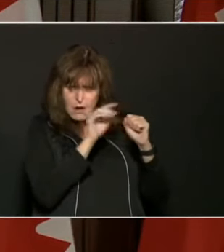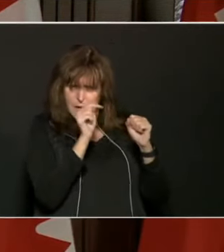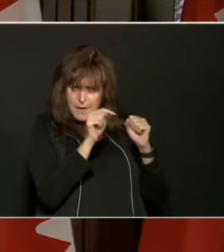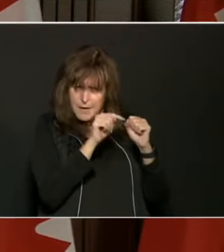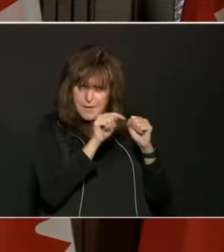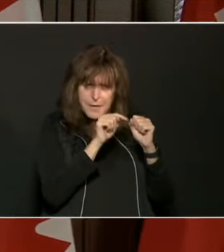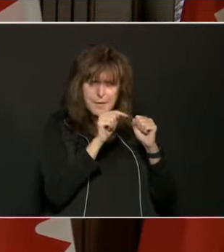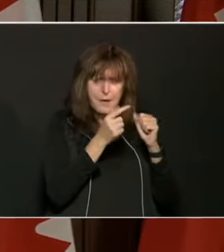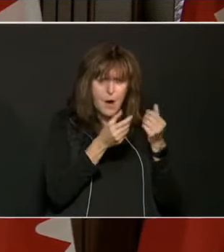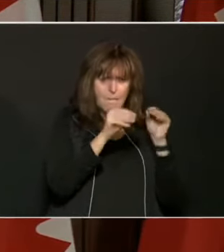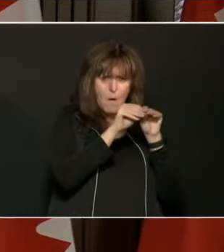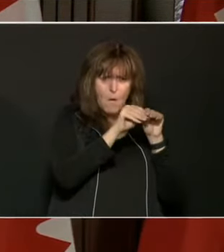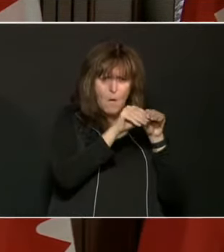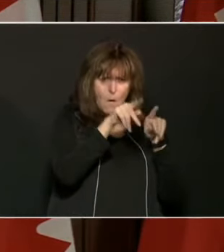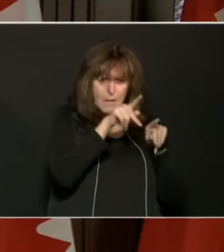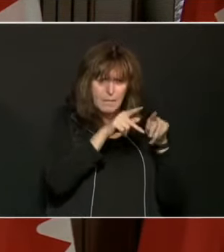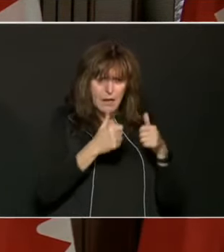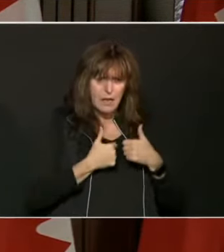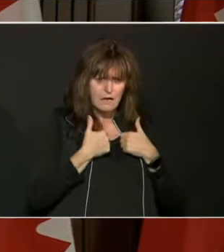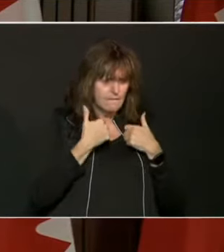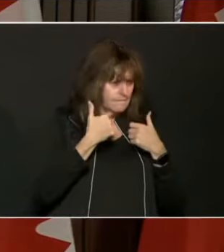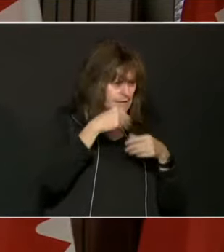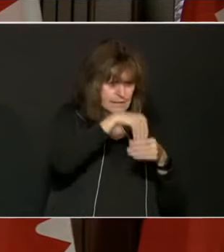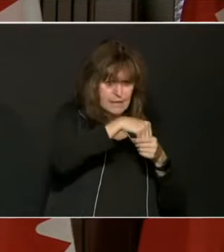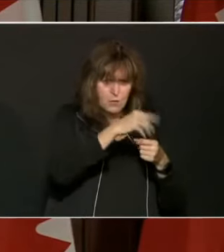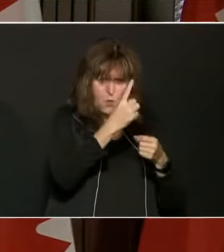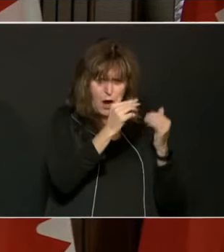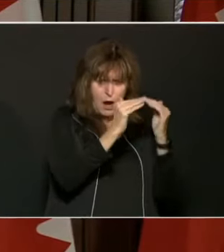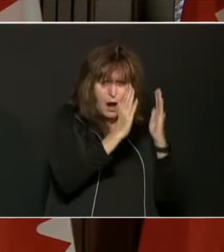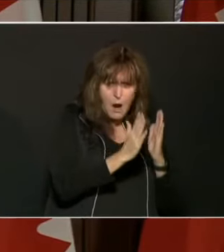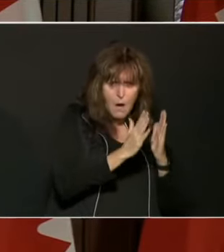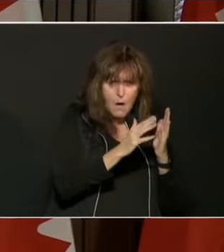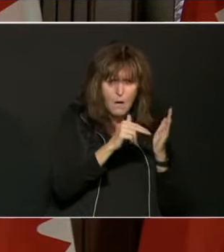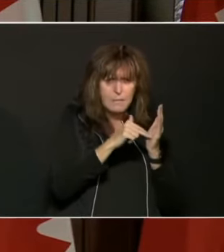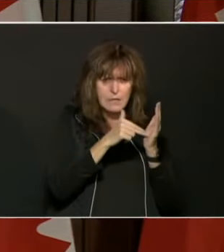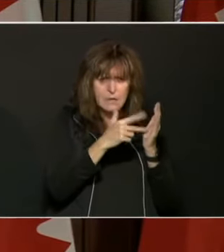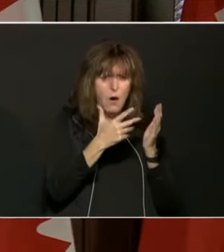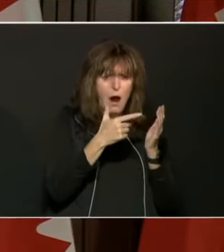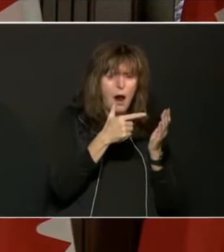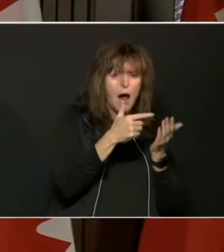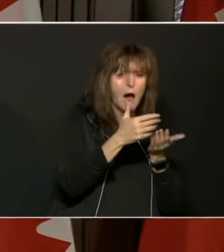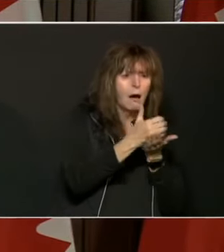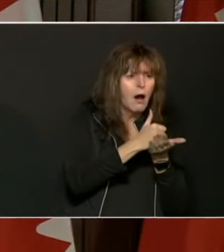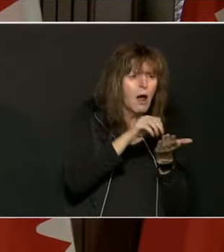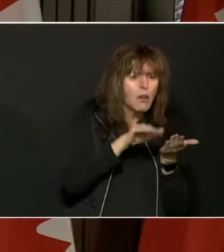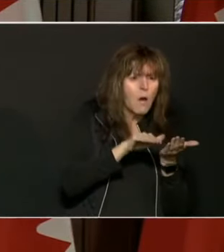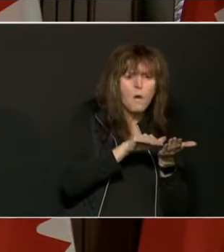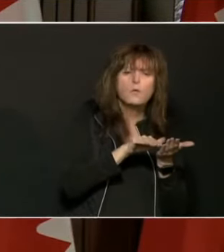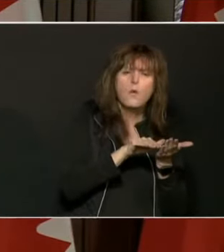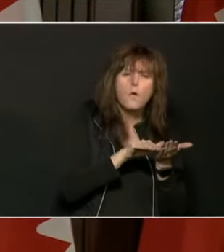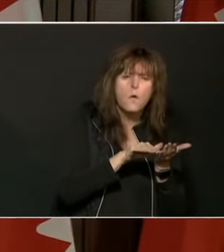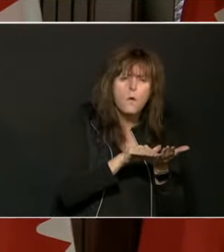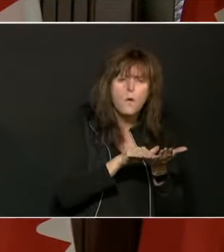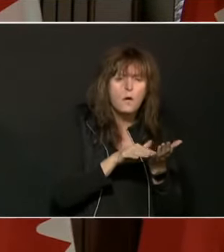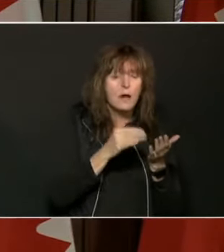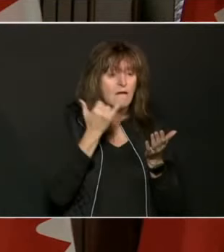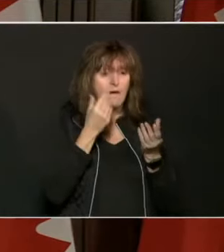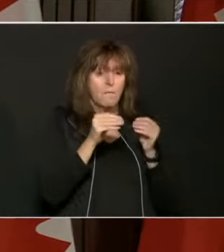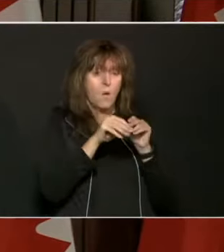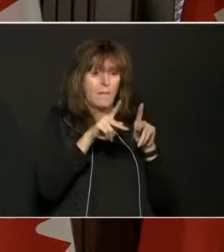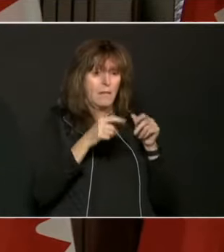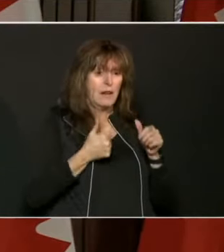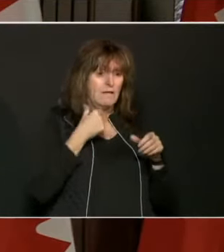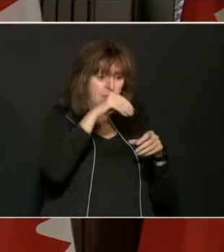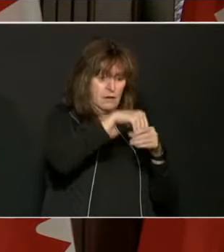a single household, not necessarily reflective of low socioeconomic, but it just seems to be that higher risk of exposure, and tells you how COVID